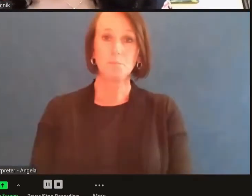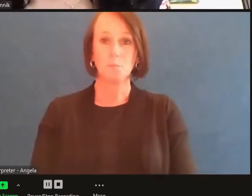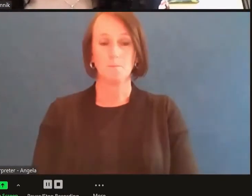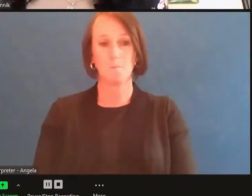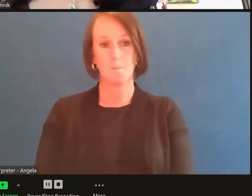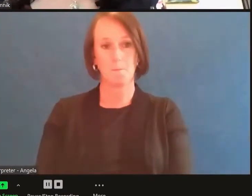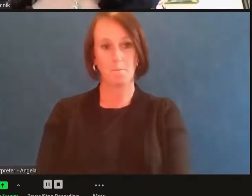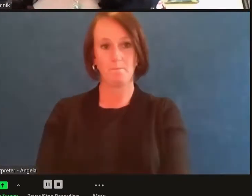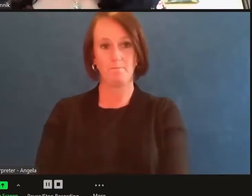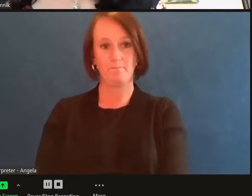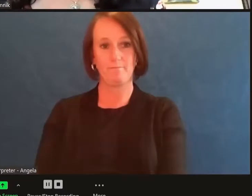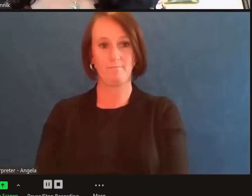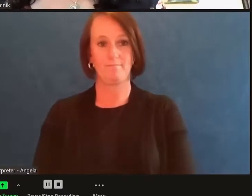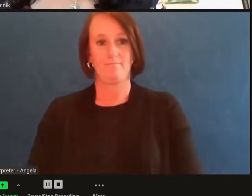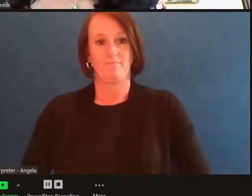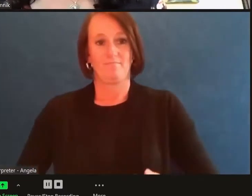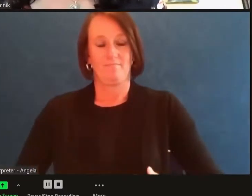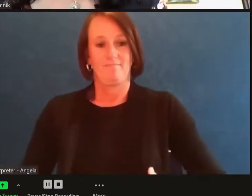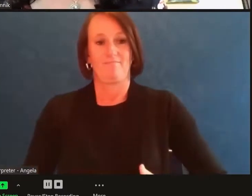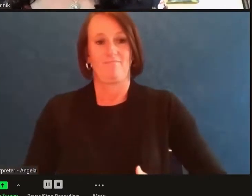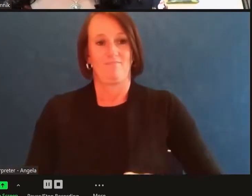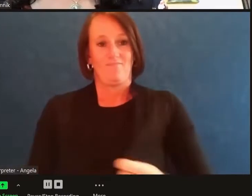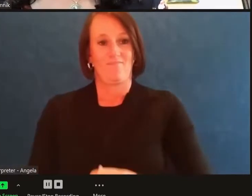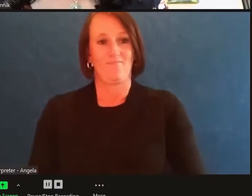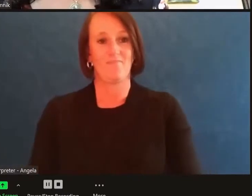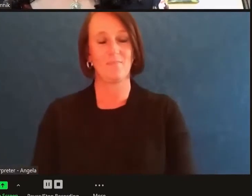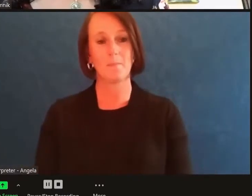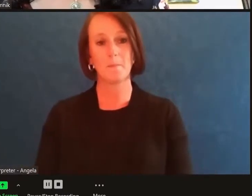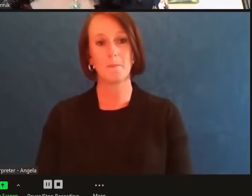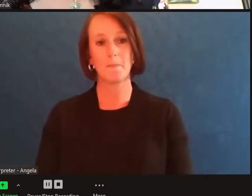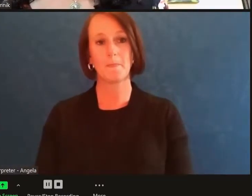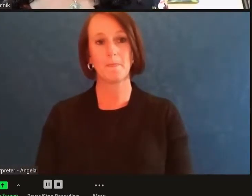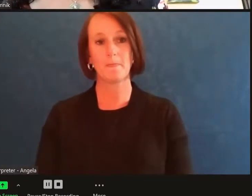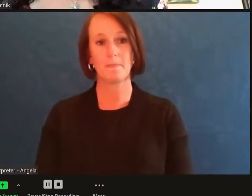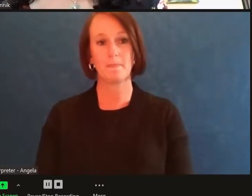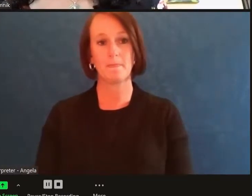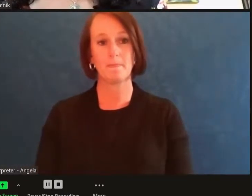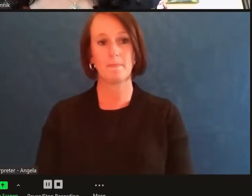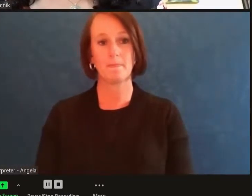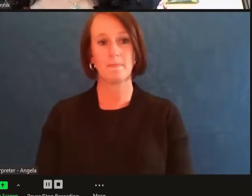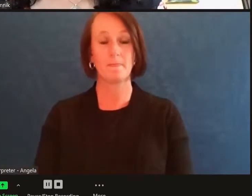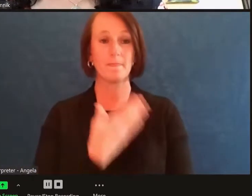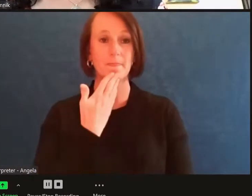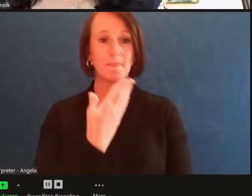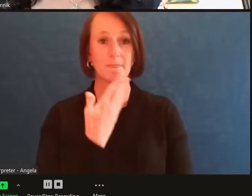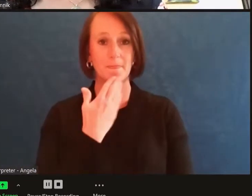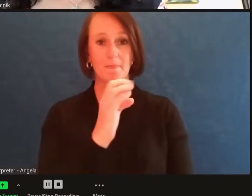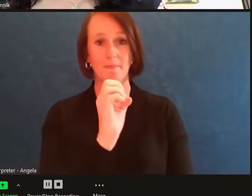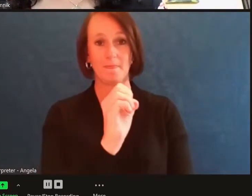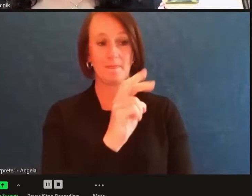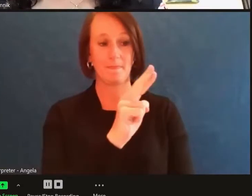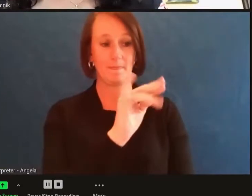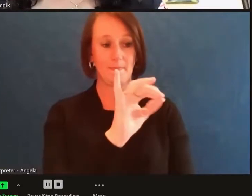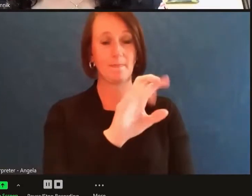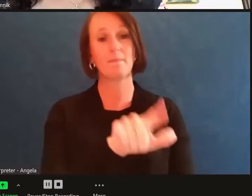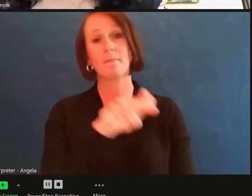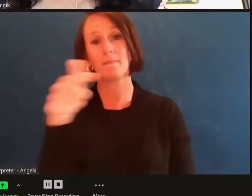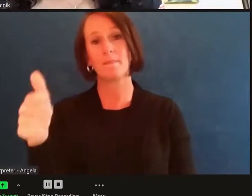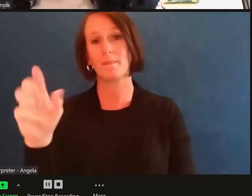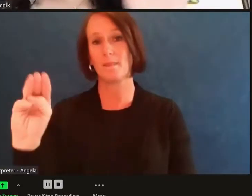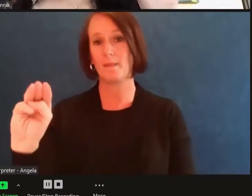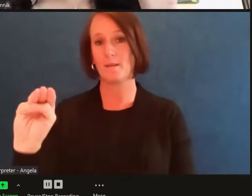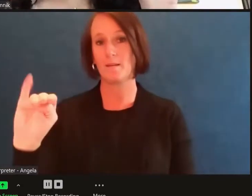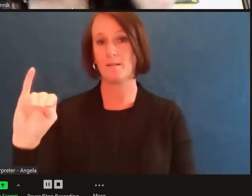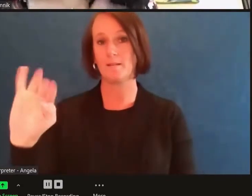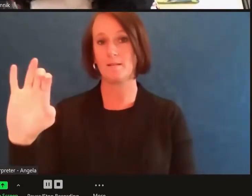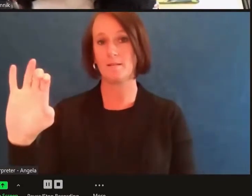That's wow. I get to be there. So thanks, Eric. I'm glad you're here. And then we also have Michelle. I've